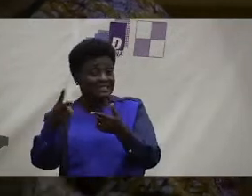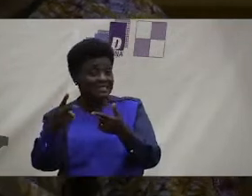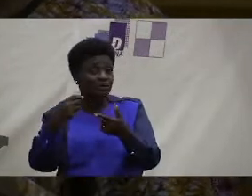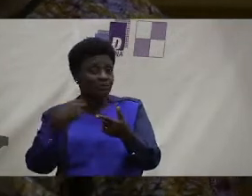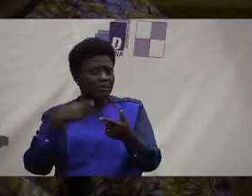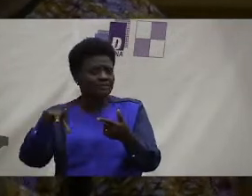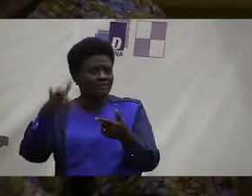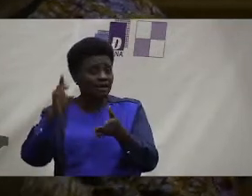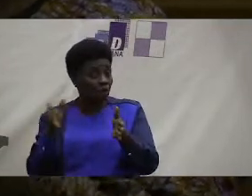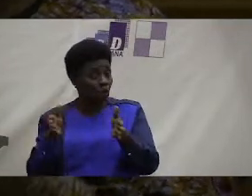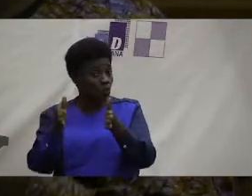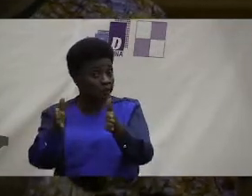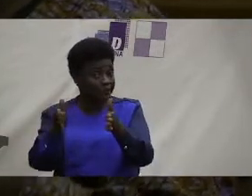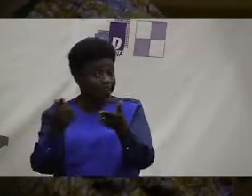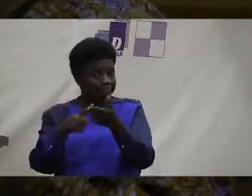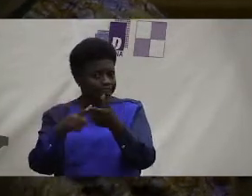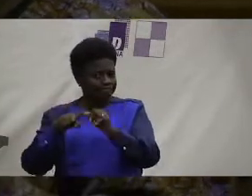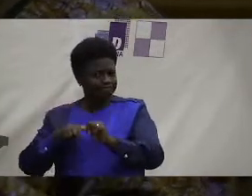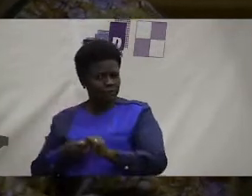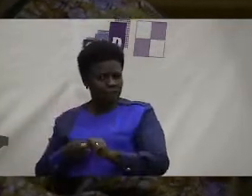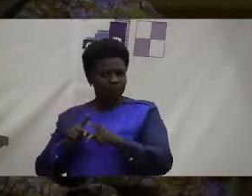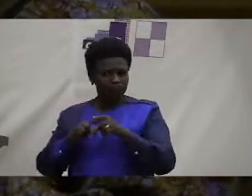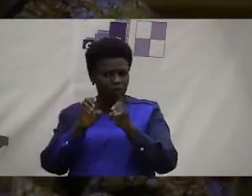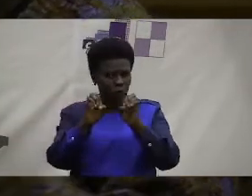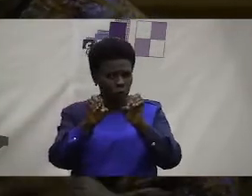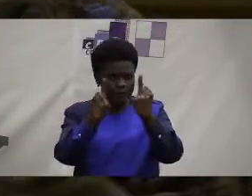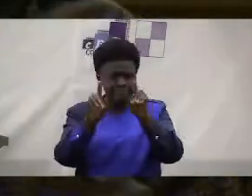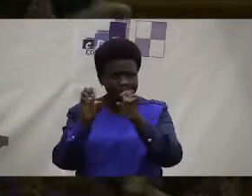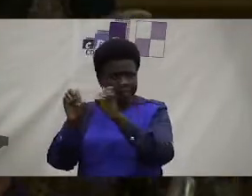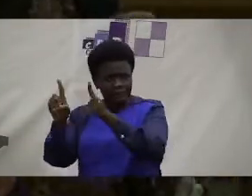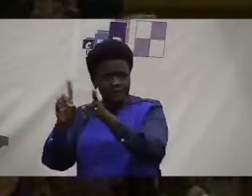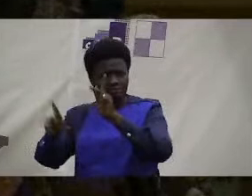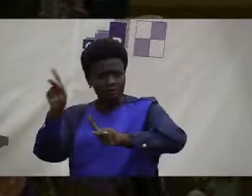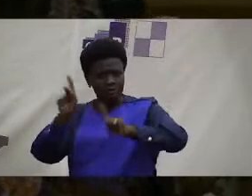to find a way of starting to educate people.